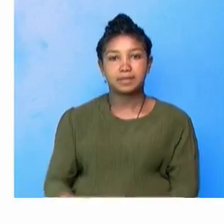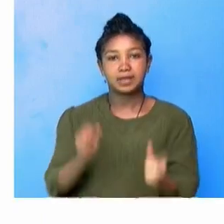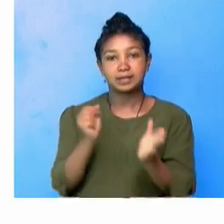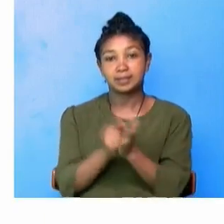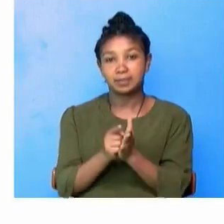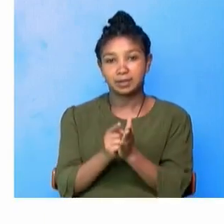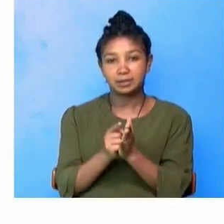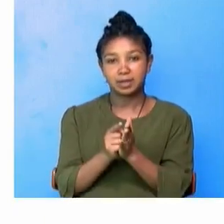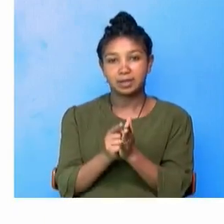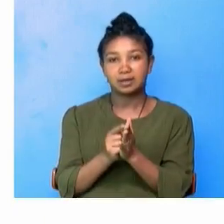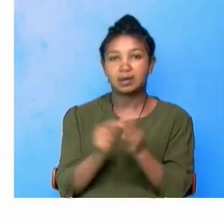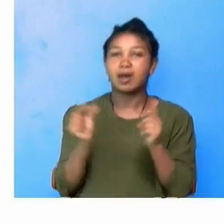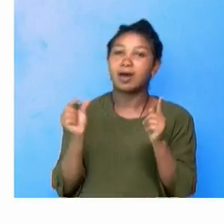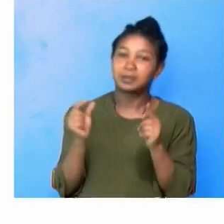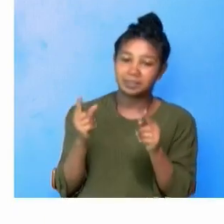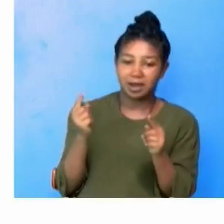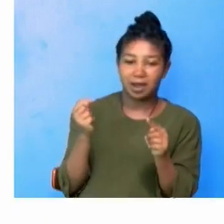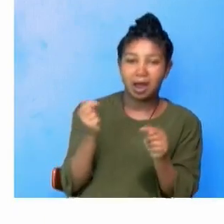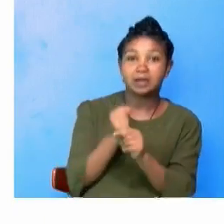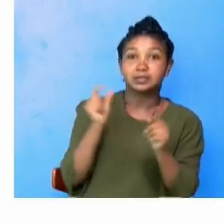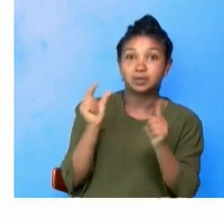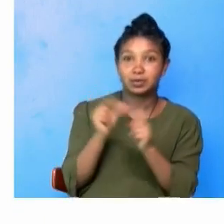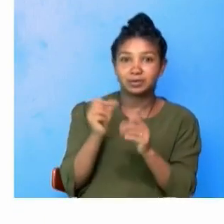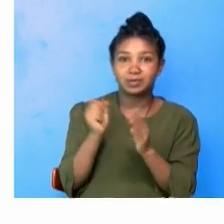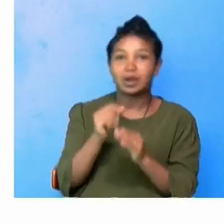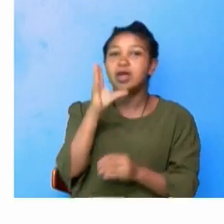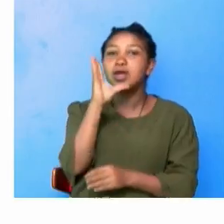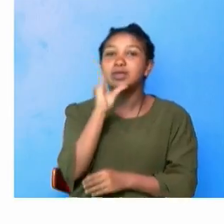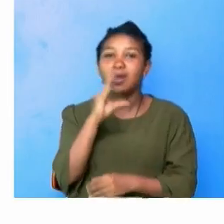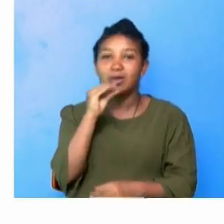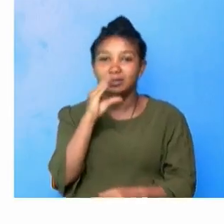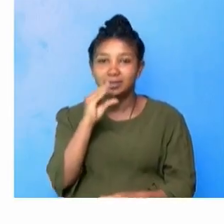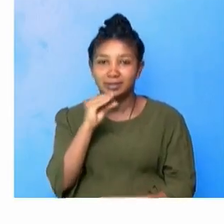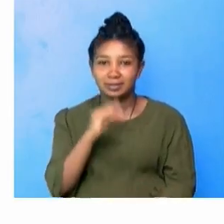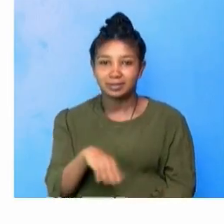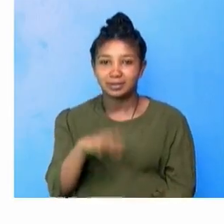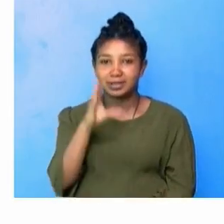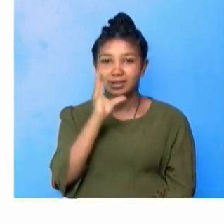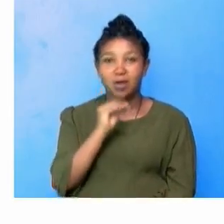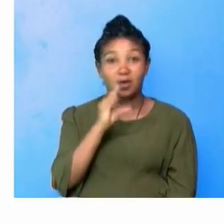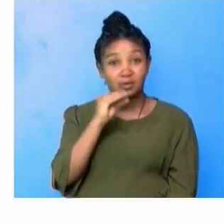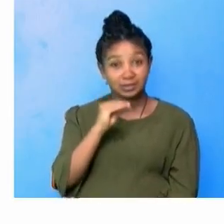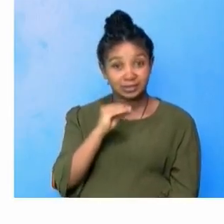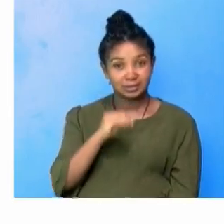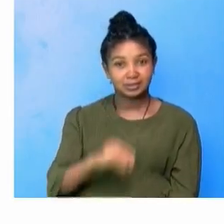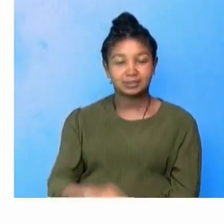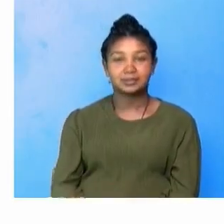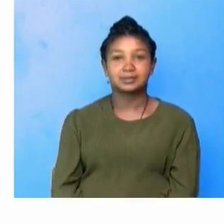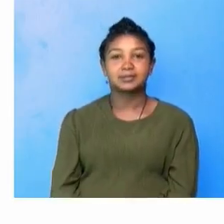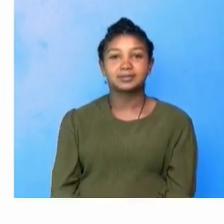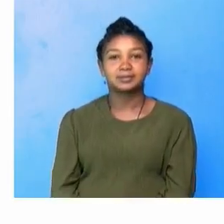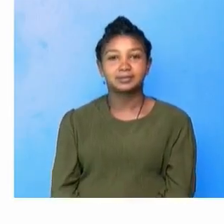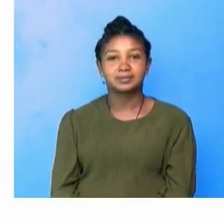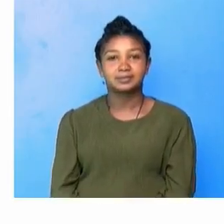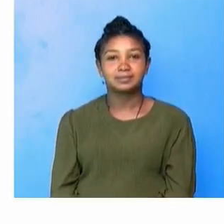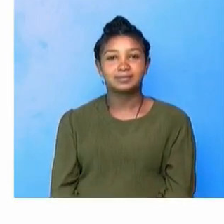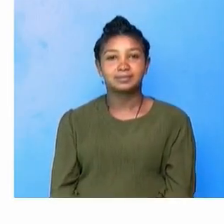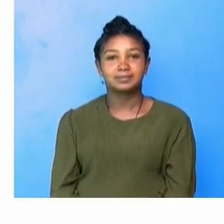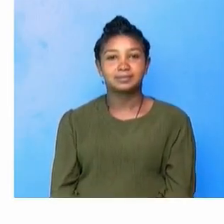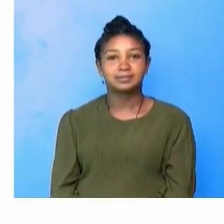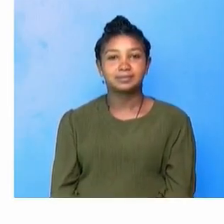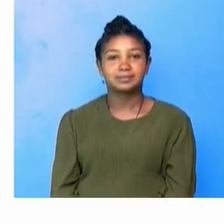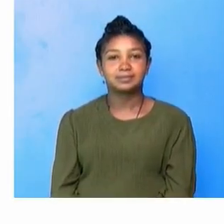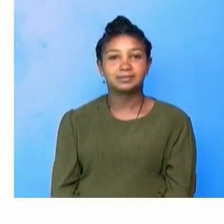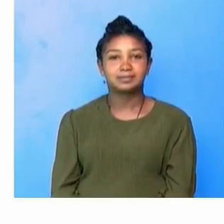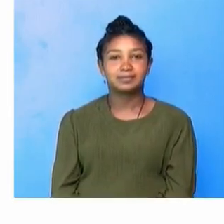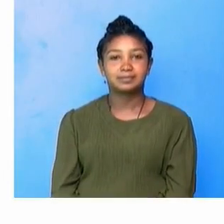like action words. Let us say talk. Let us say talk.